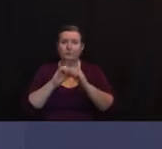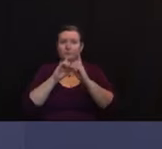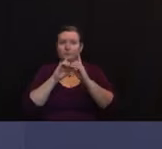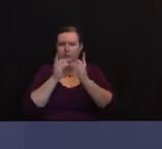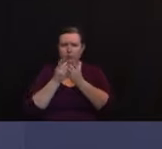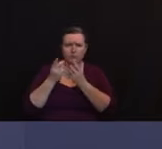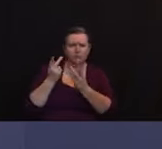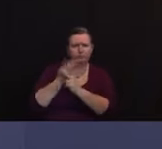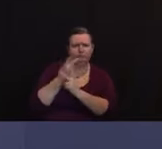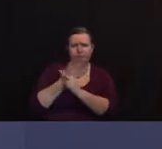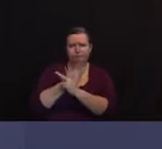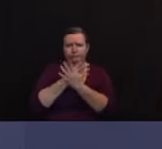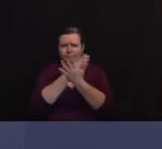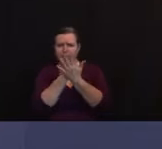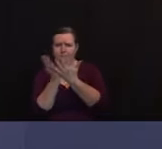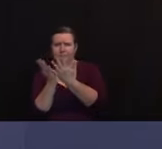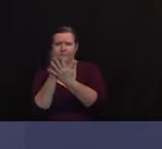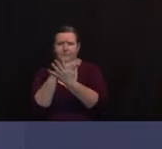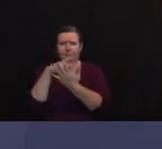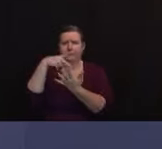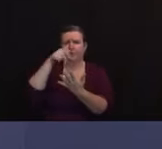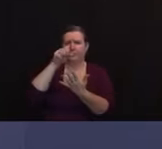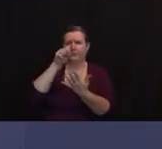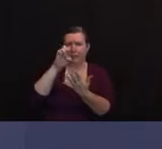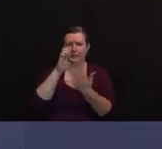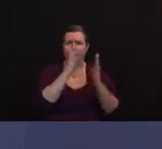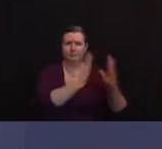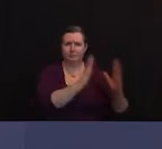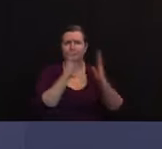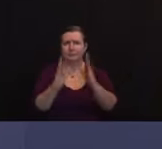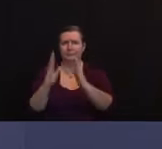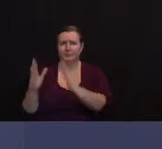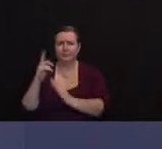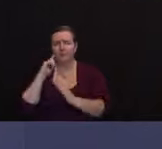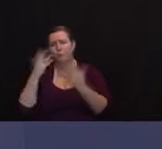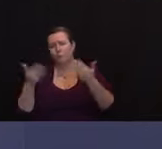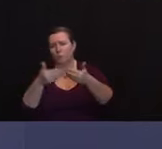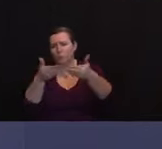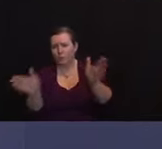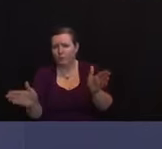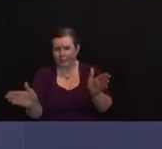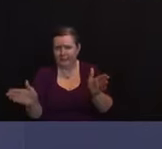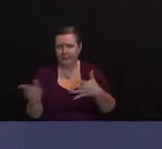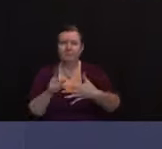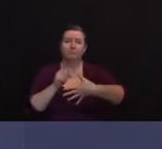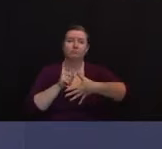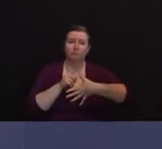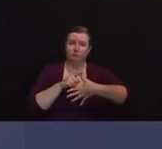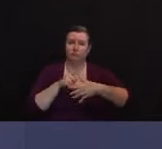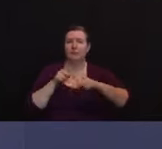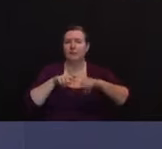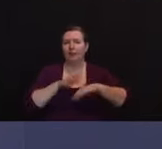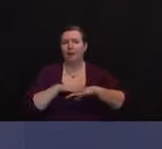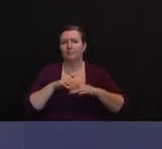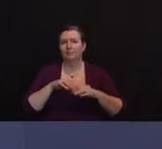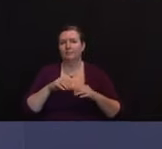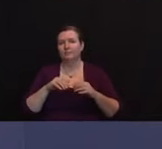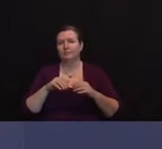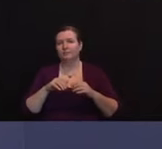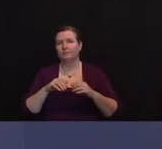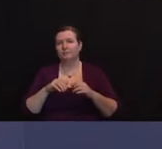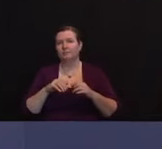facilities. The phased reopening is based on the outbreak status of a facility, based on the Department's COVID-19 Activity